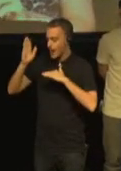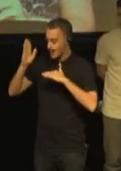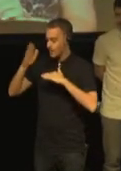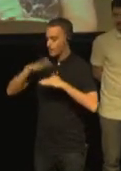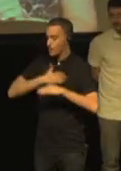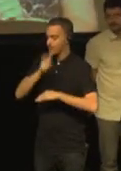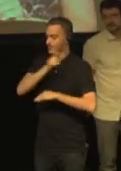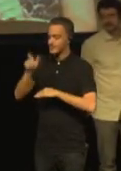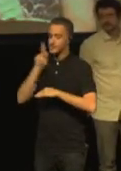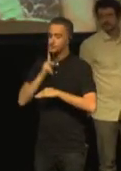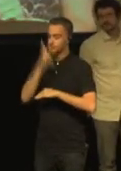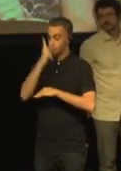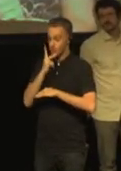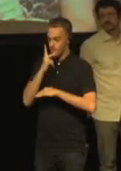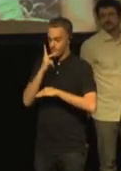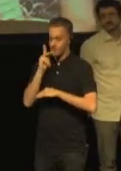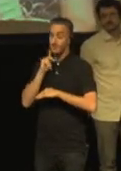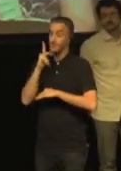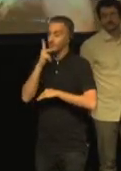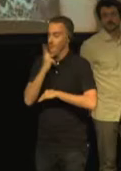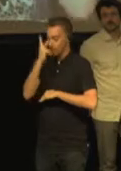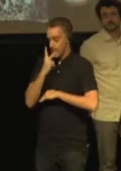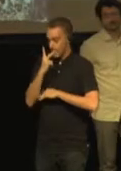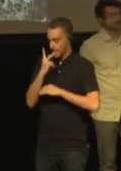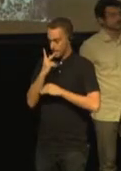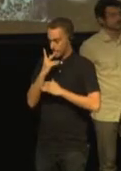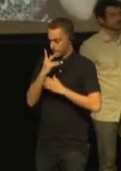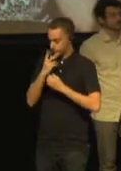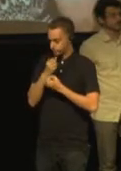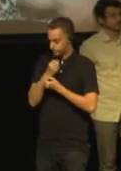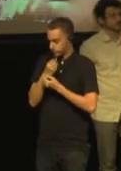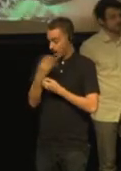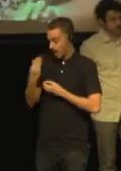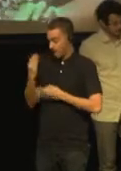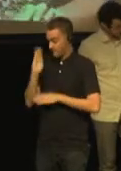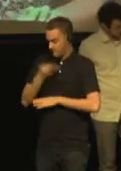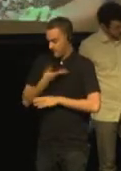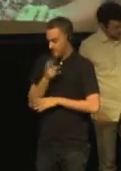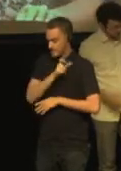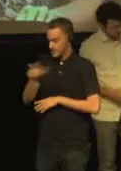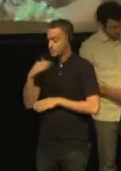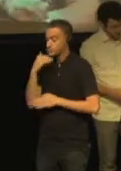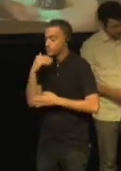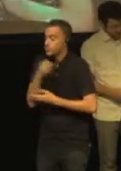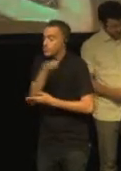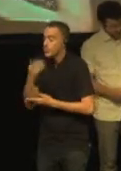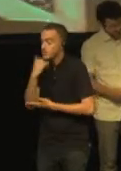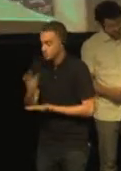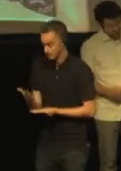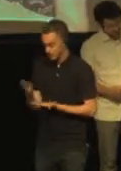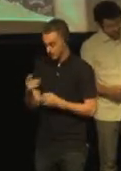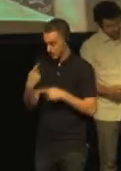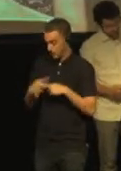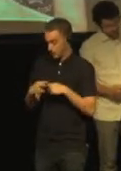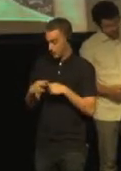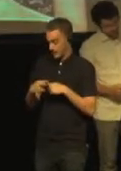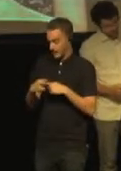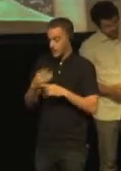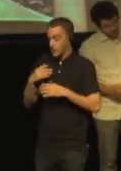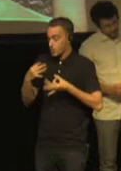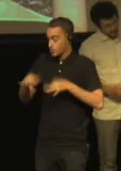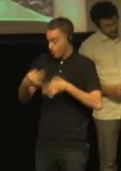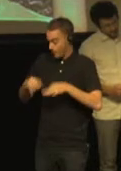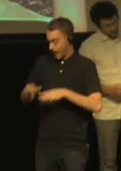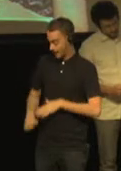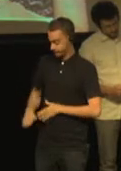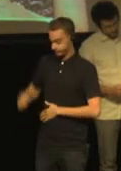because it's accepted as a natural part of aging. It also may be that deafblindness